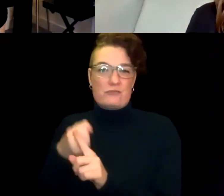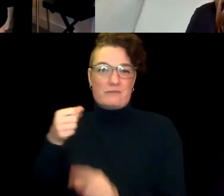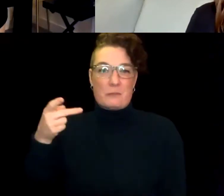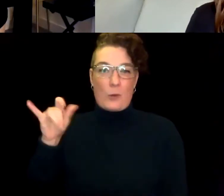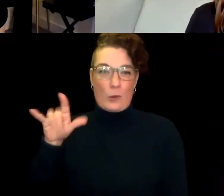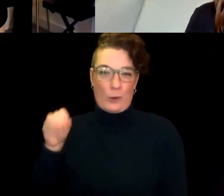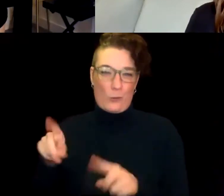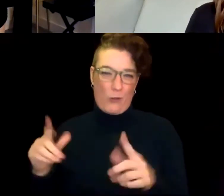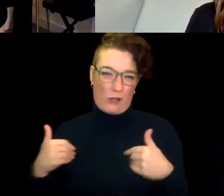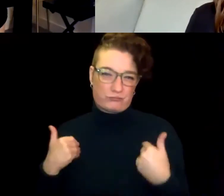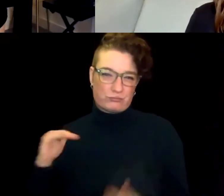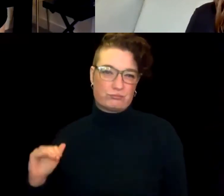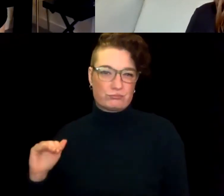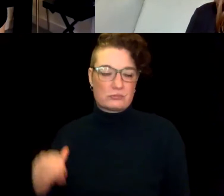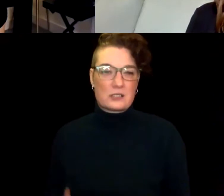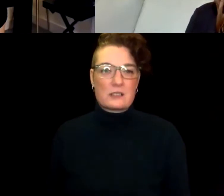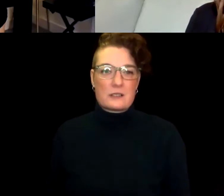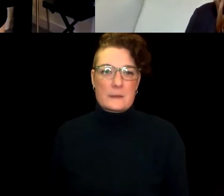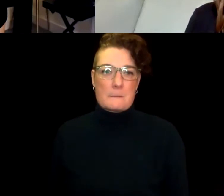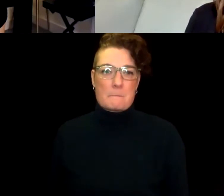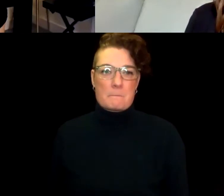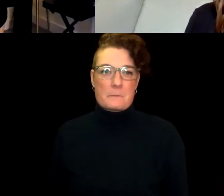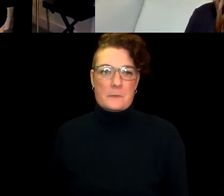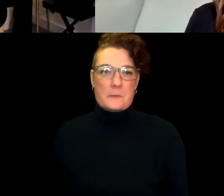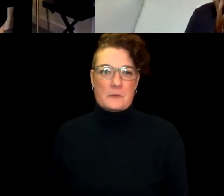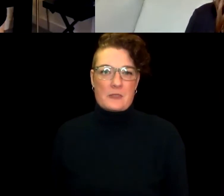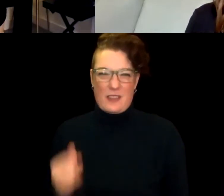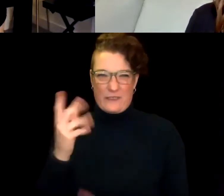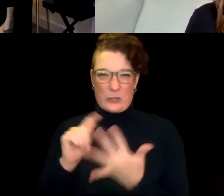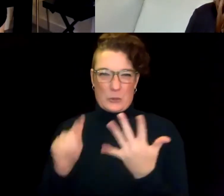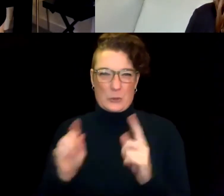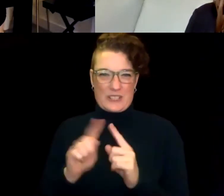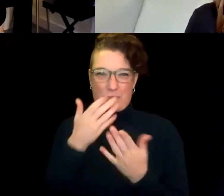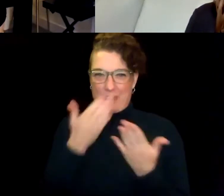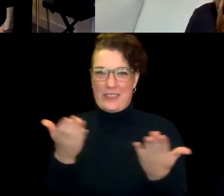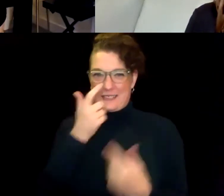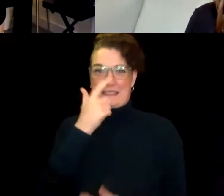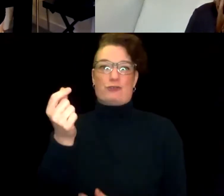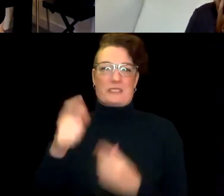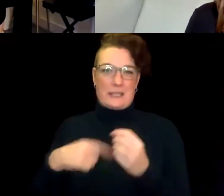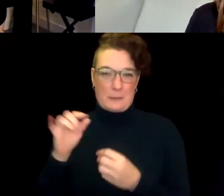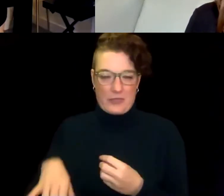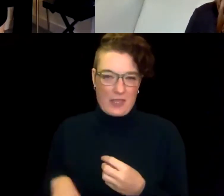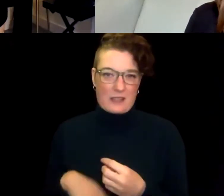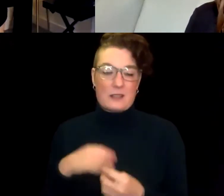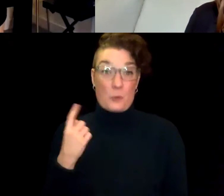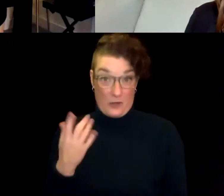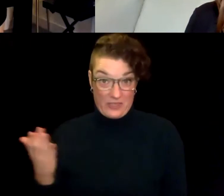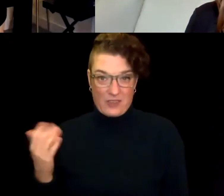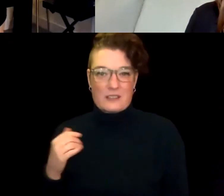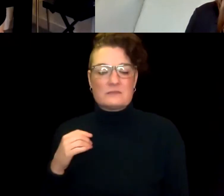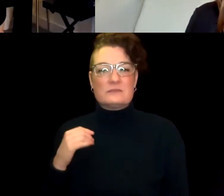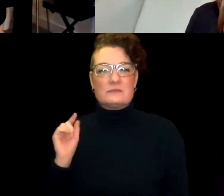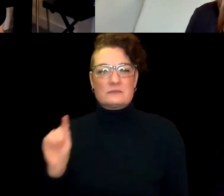child. And it was there were a couple of things that were interesting about that. One was that she